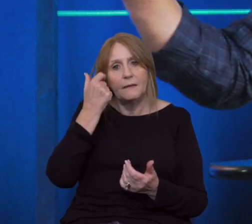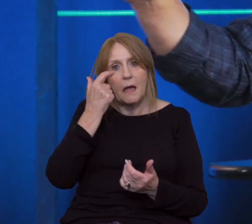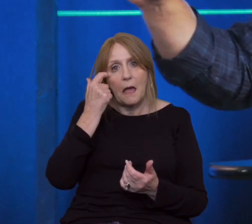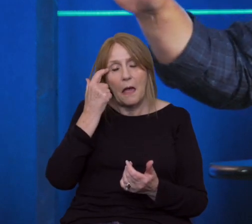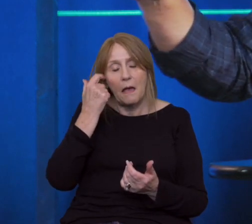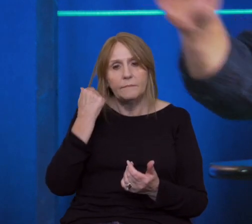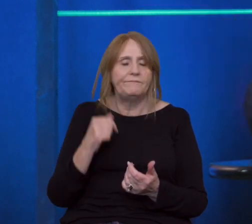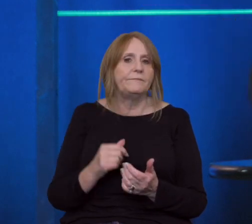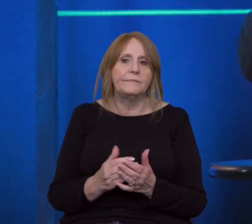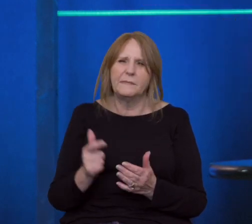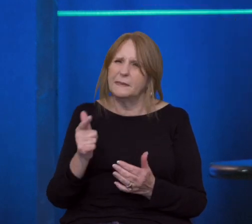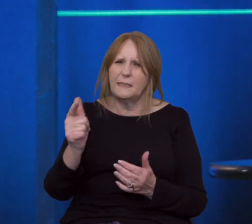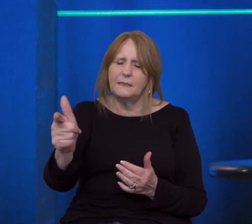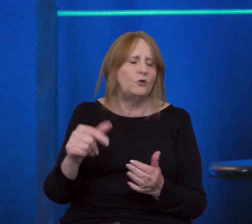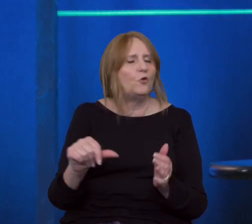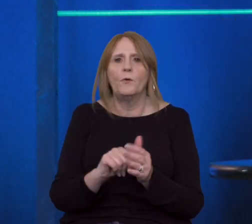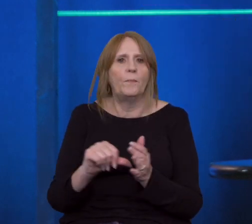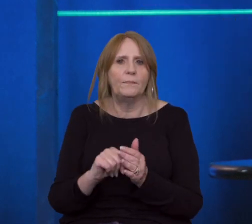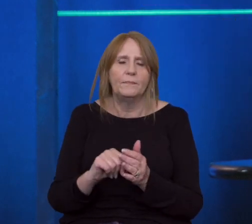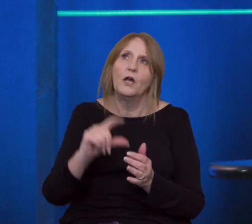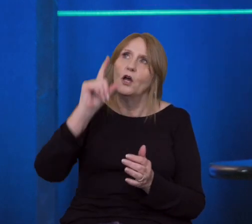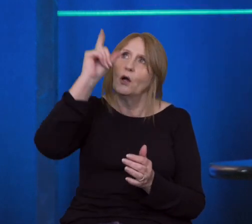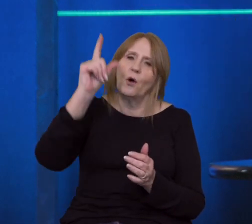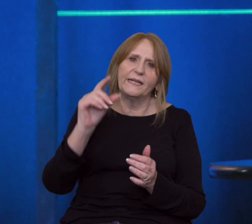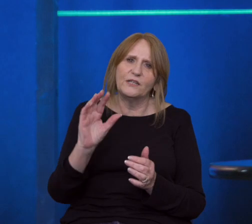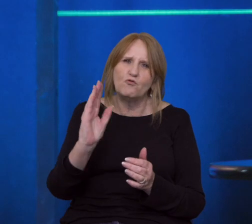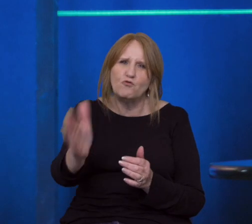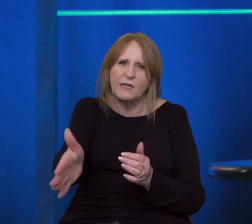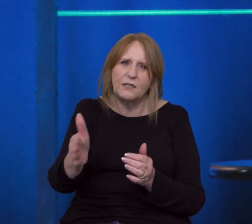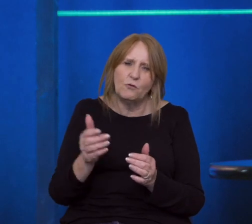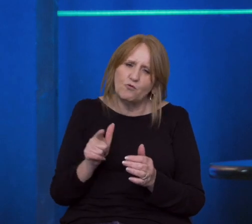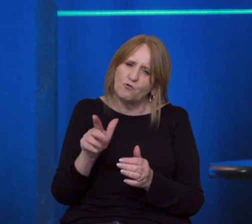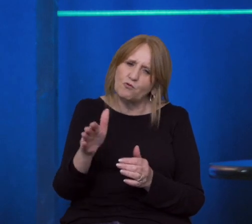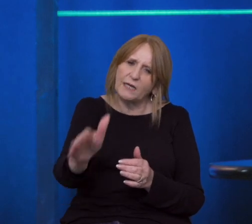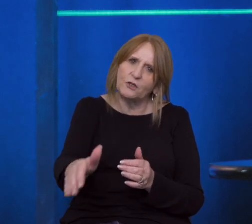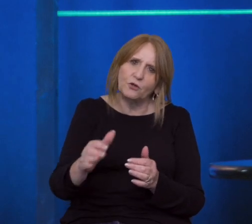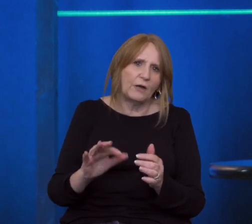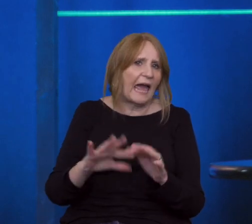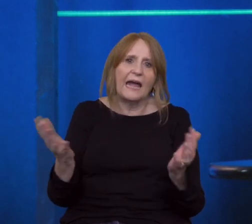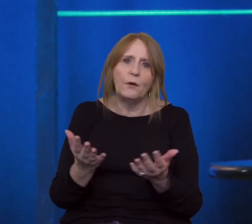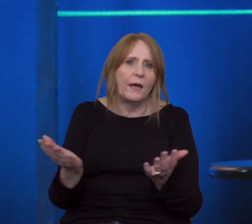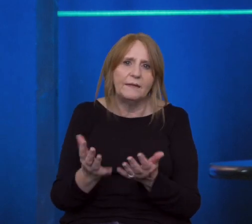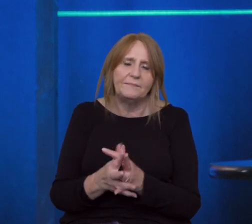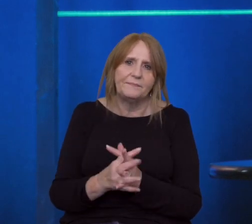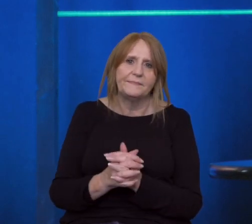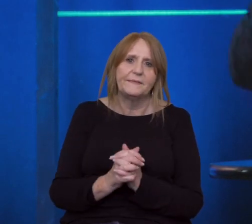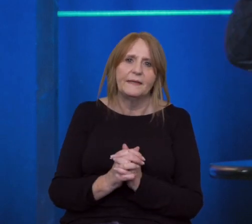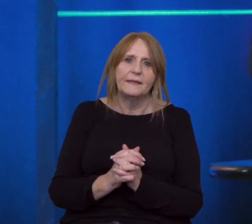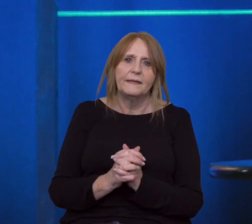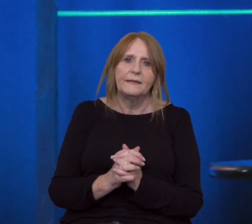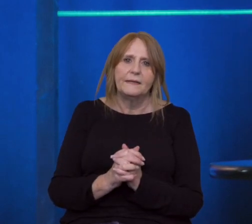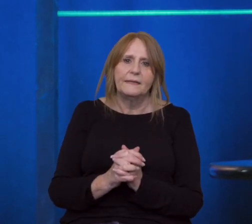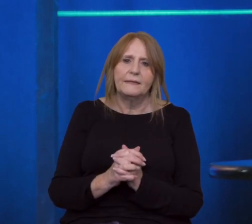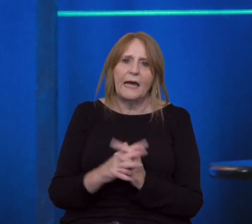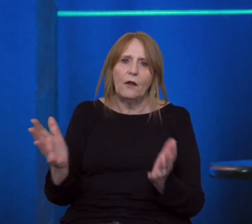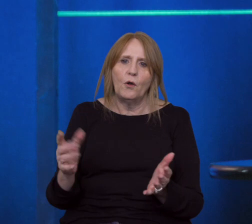Listen, distance is no problem. God can reach you as they pray with you. Again, get on the link where it says Request Prayer. Get